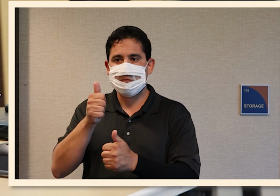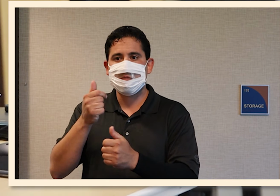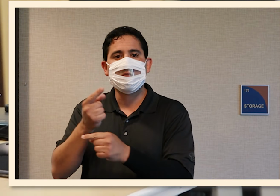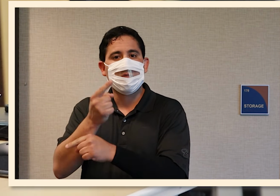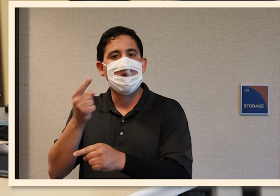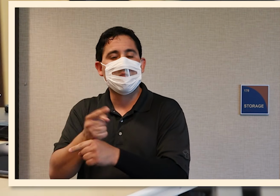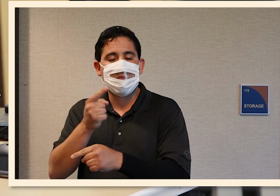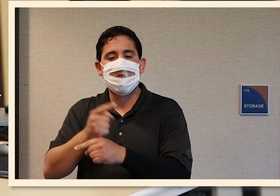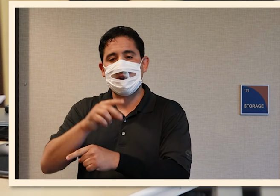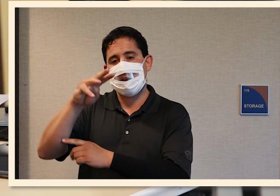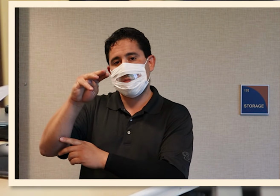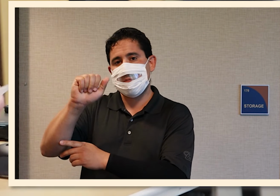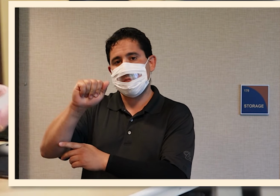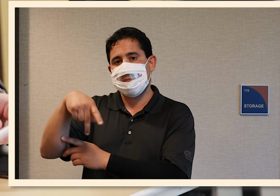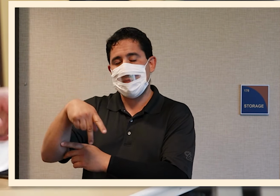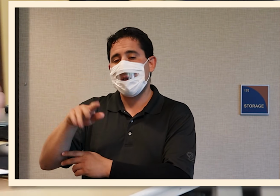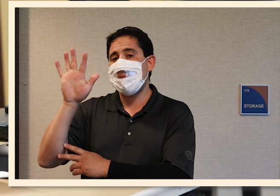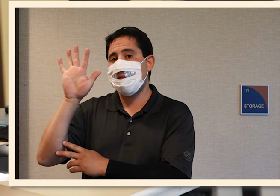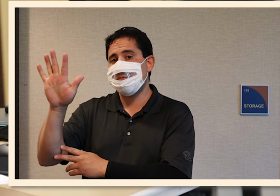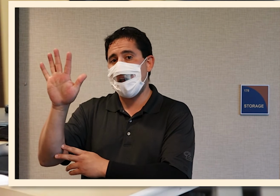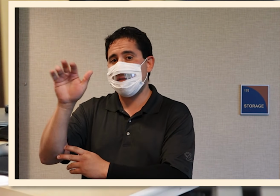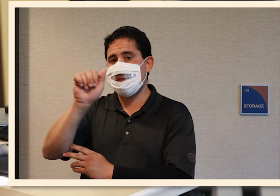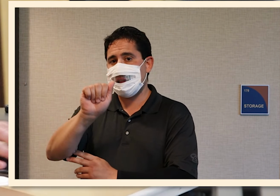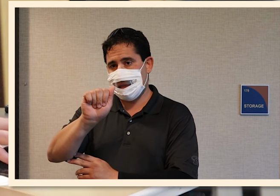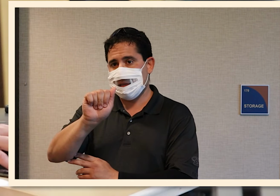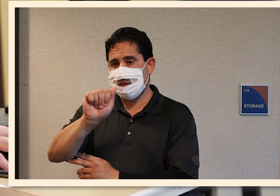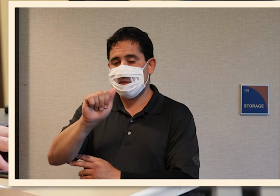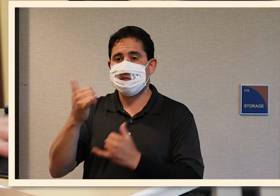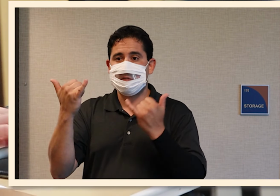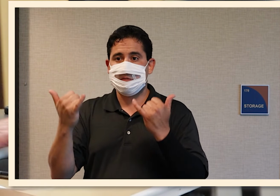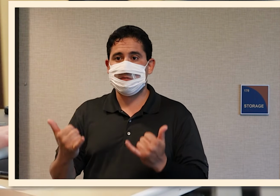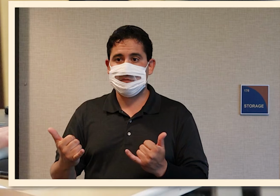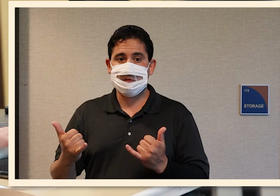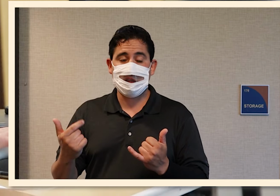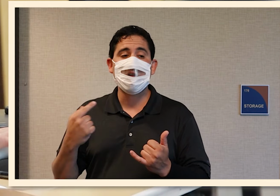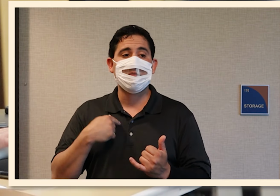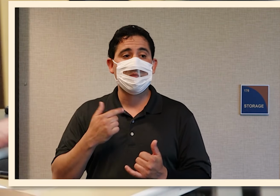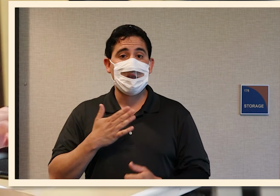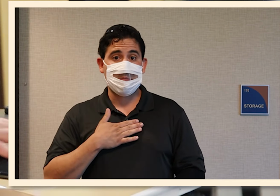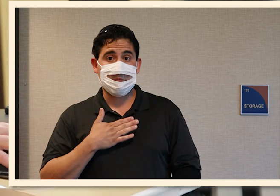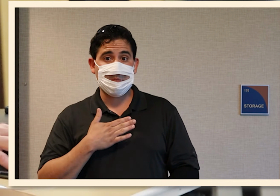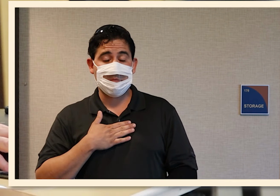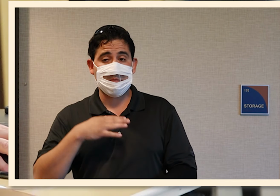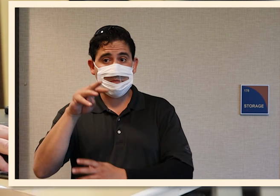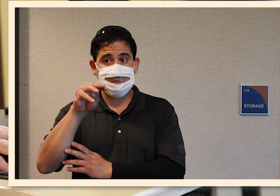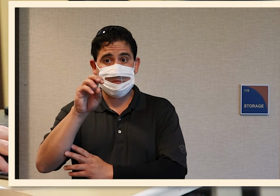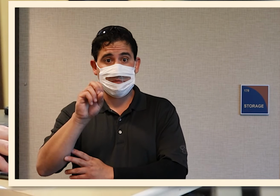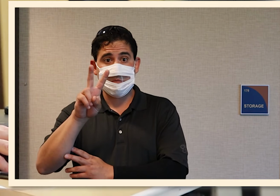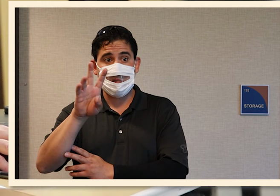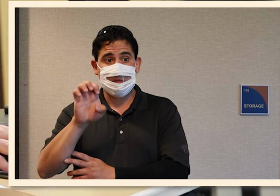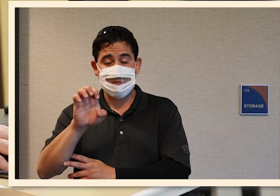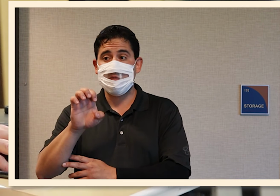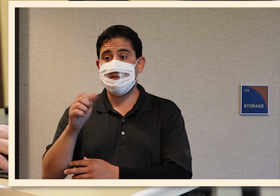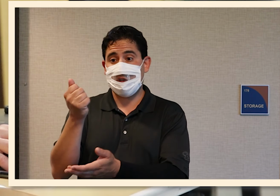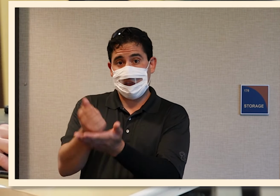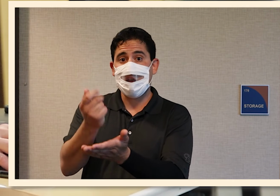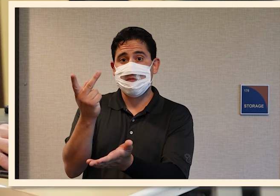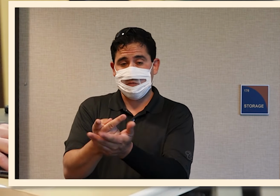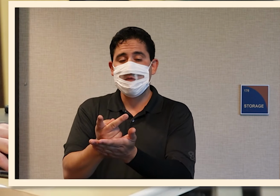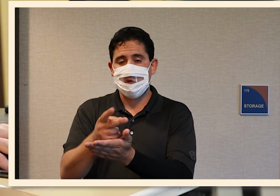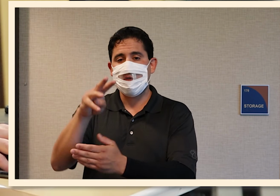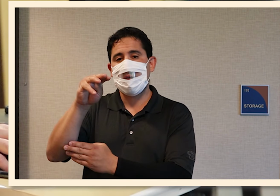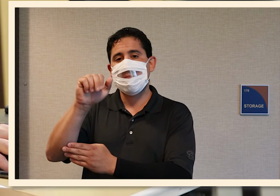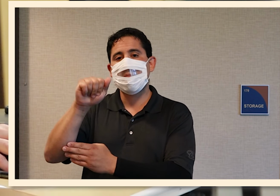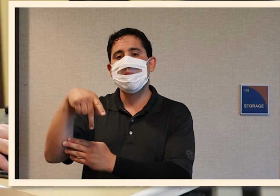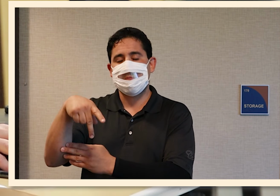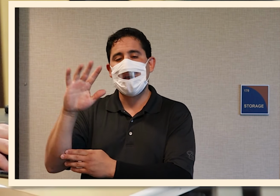is map 5A. And so I'm going to move that we approve map